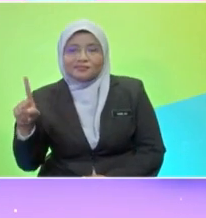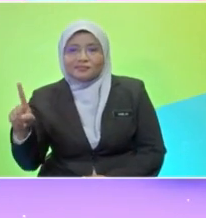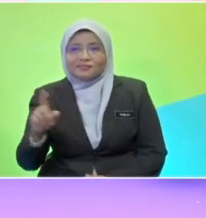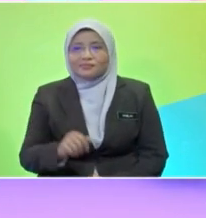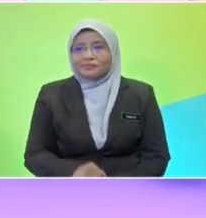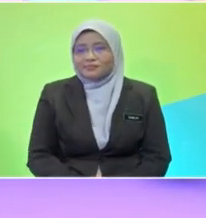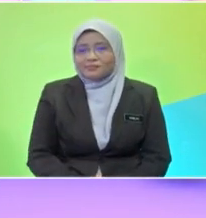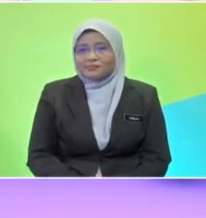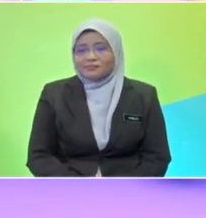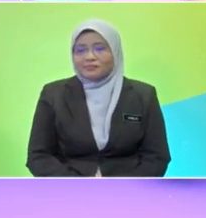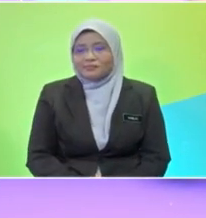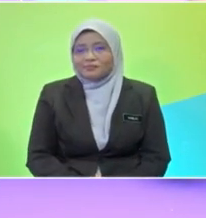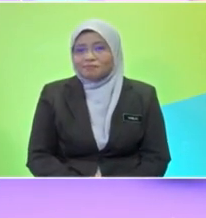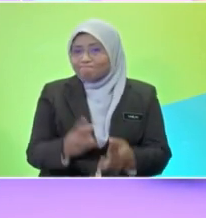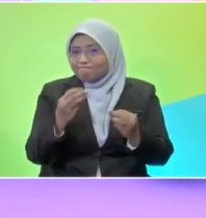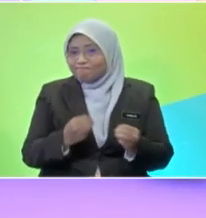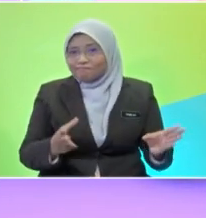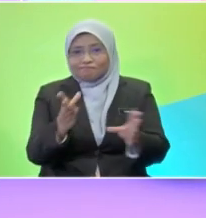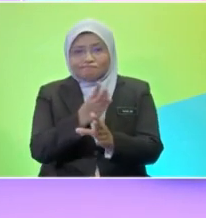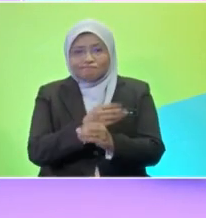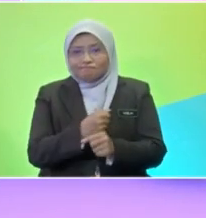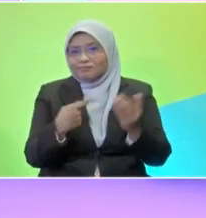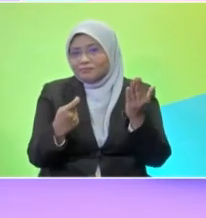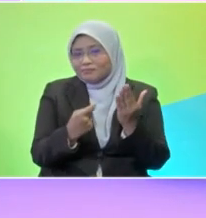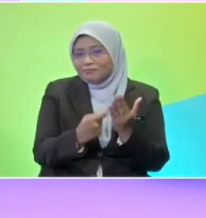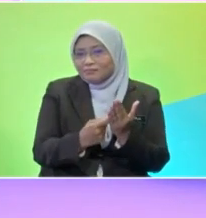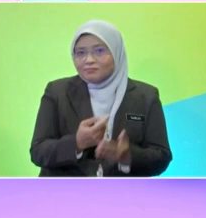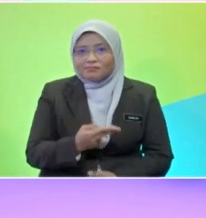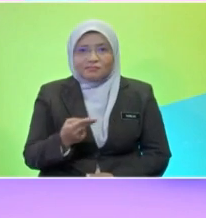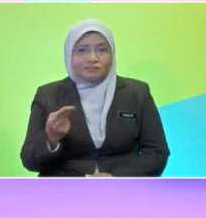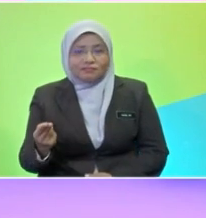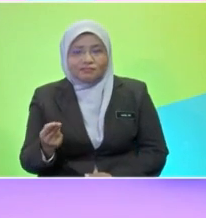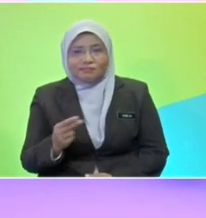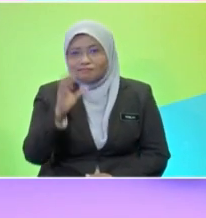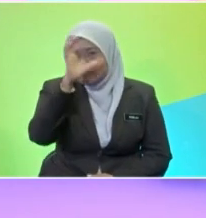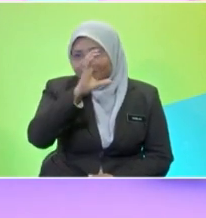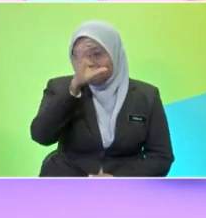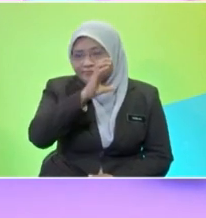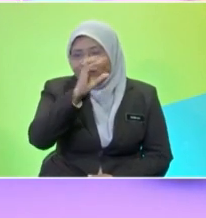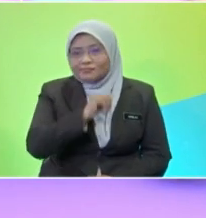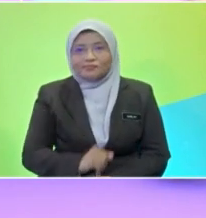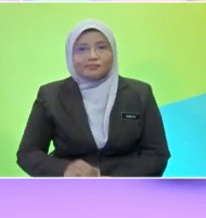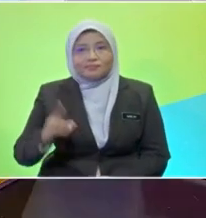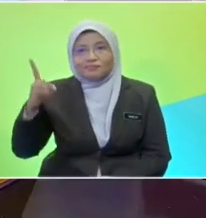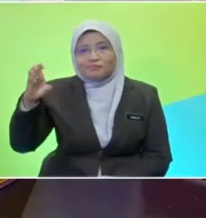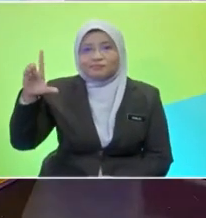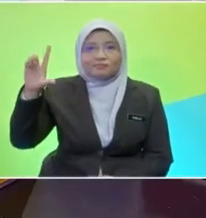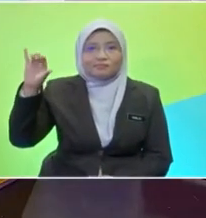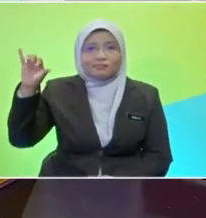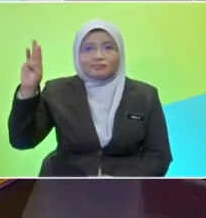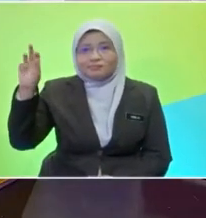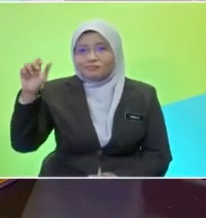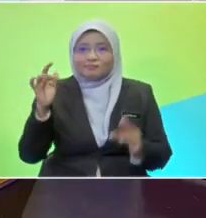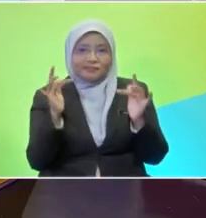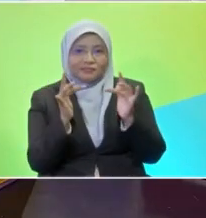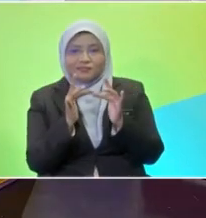if you want to access for more materials, you can go to the Lima portal. The lima portal. That